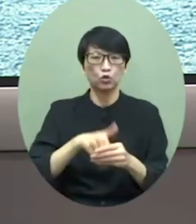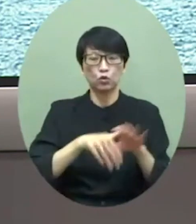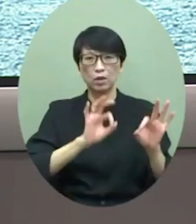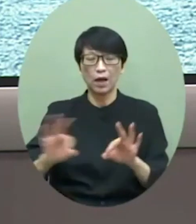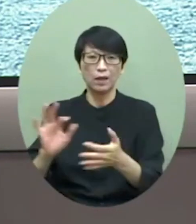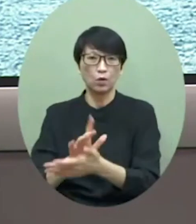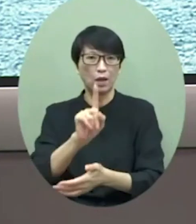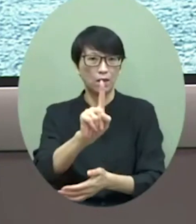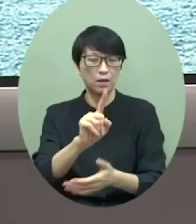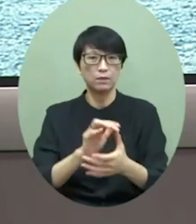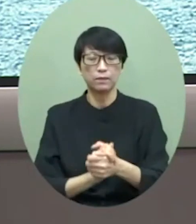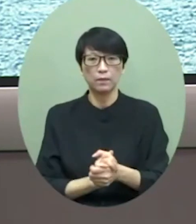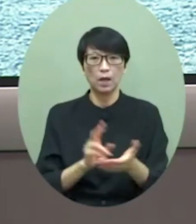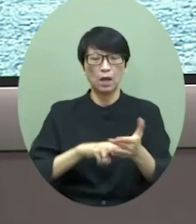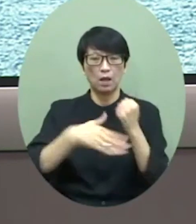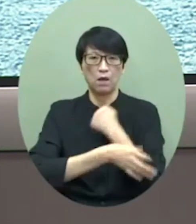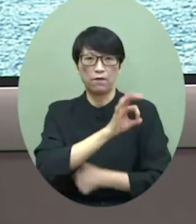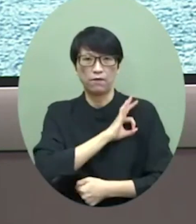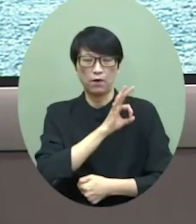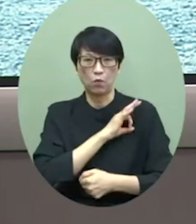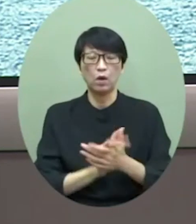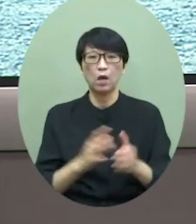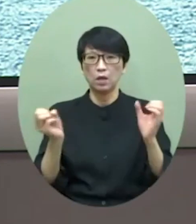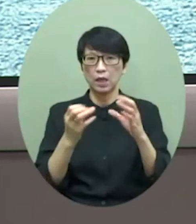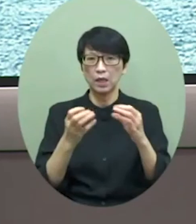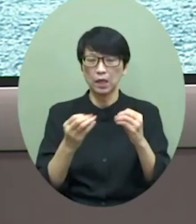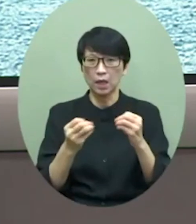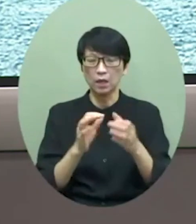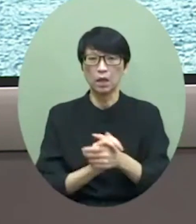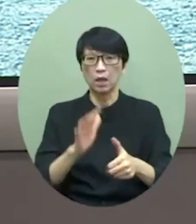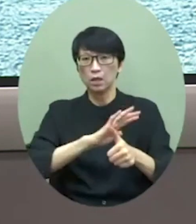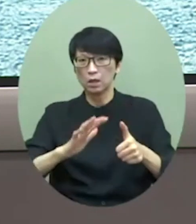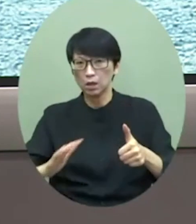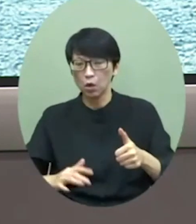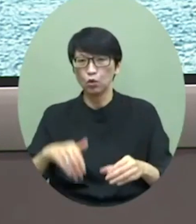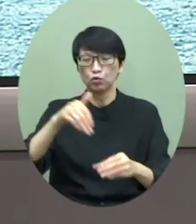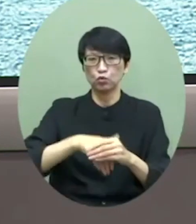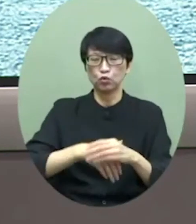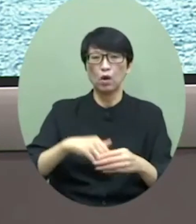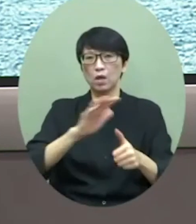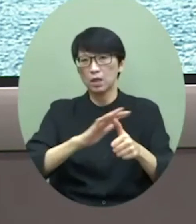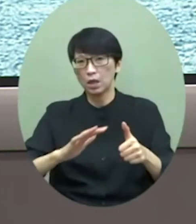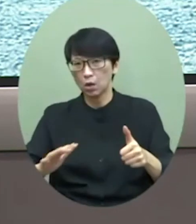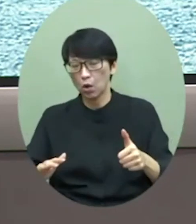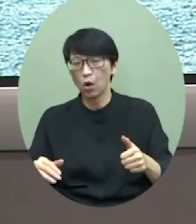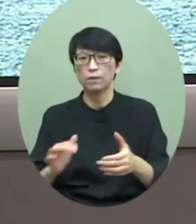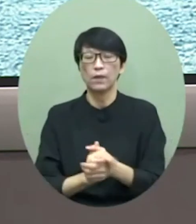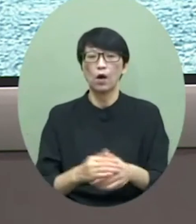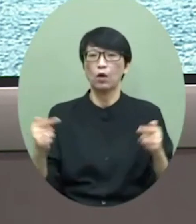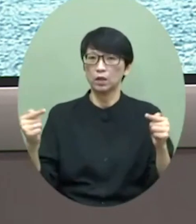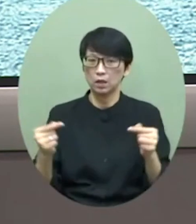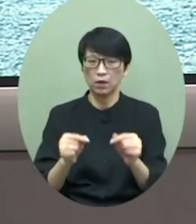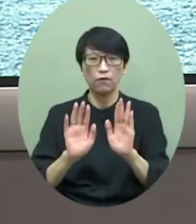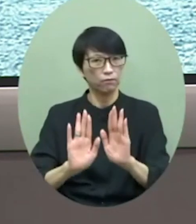relieve the pressure on the public hospital system. So this is in line with public interest. And also, by postponing the election for a year, we